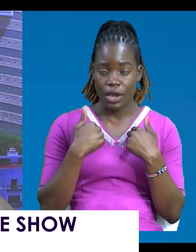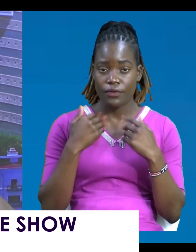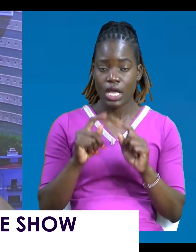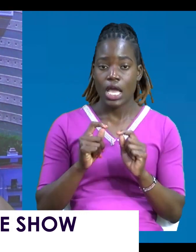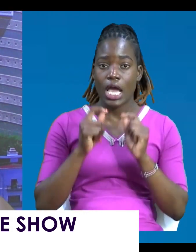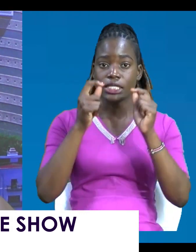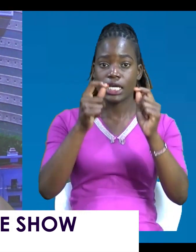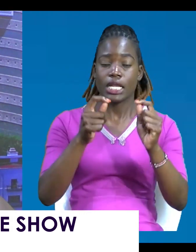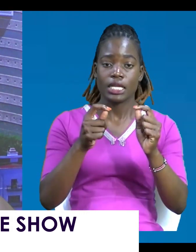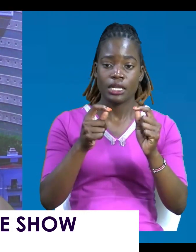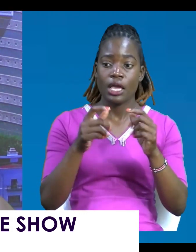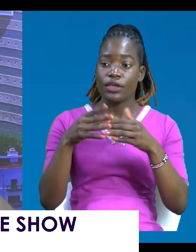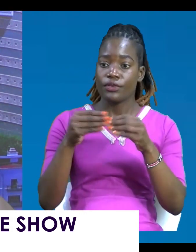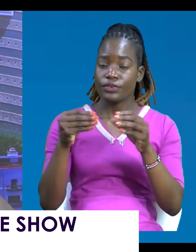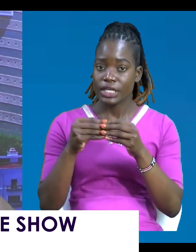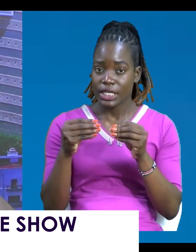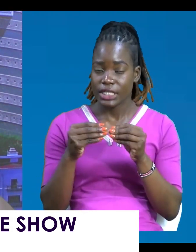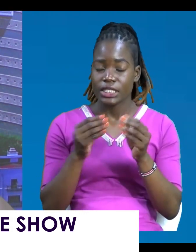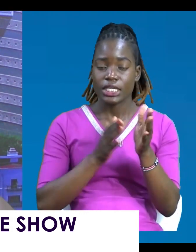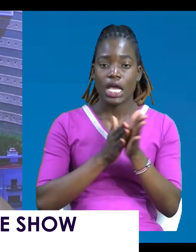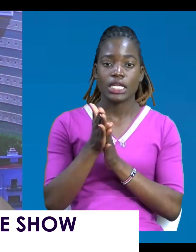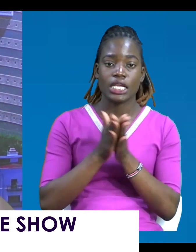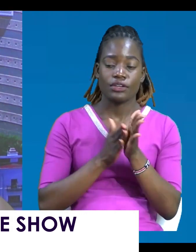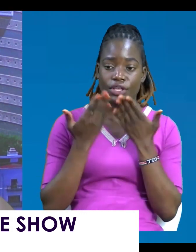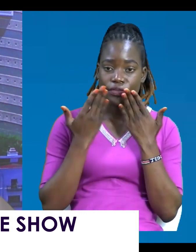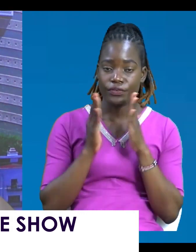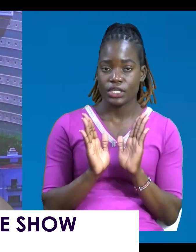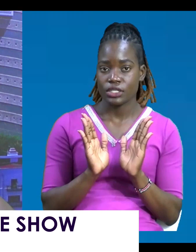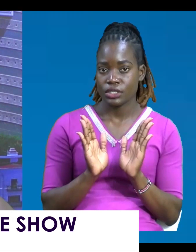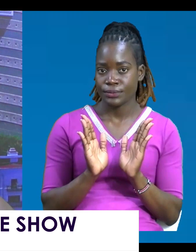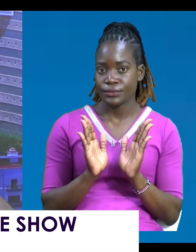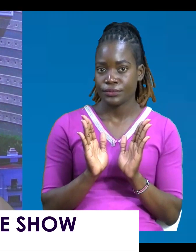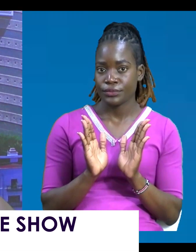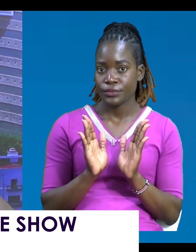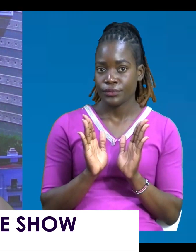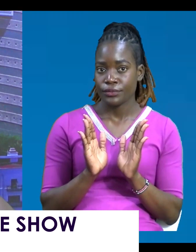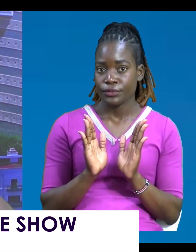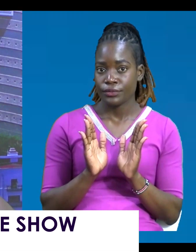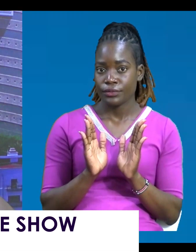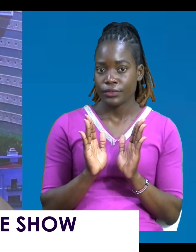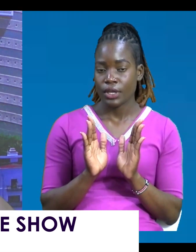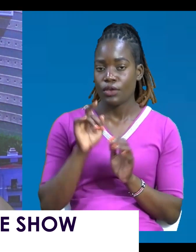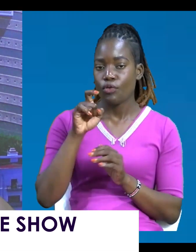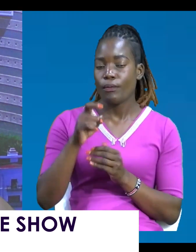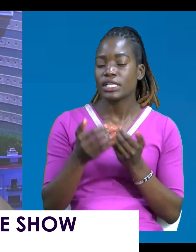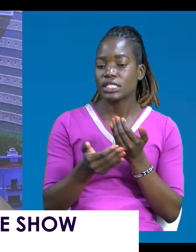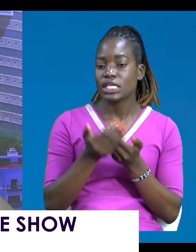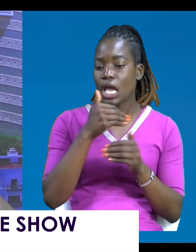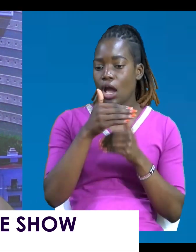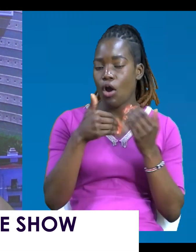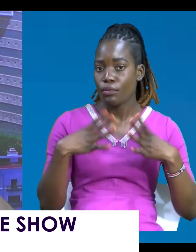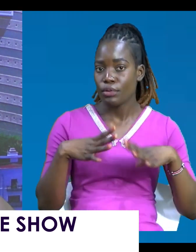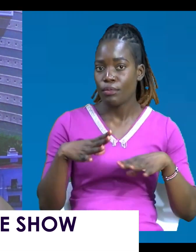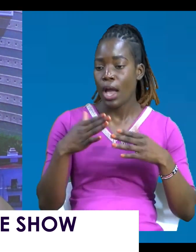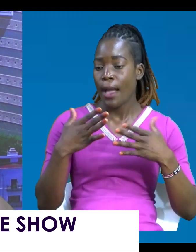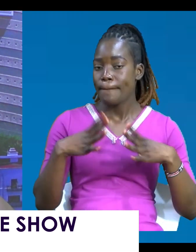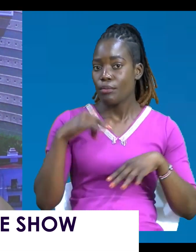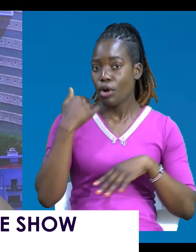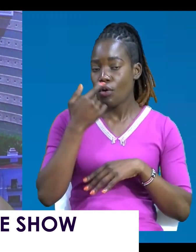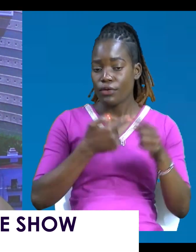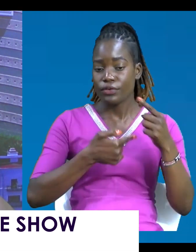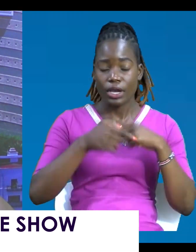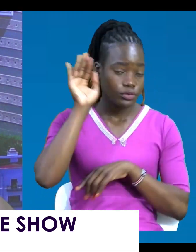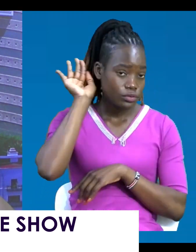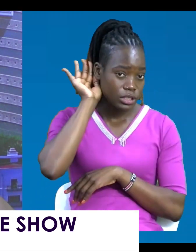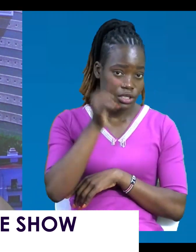talent, you have created an interest. Don't take people for granted. People that have come to listen to